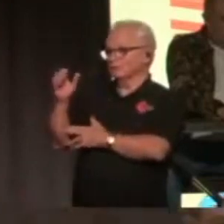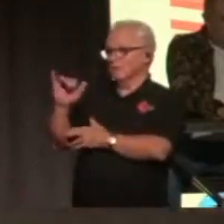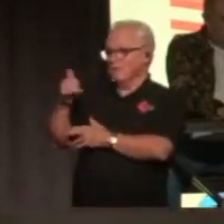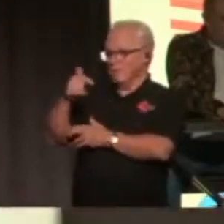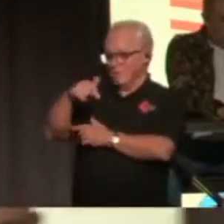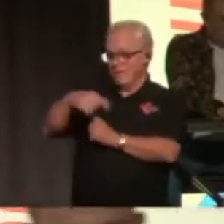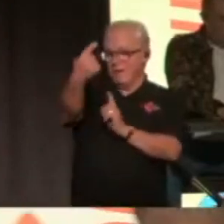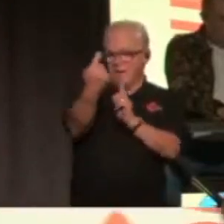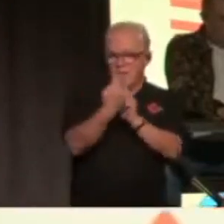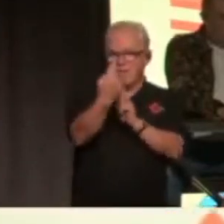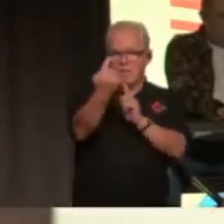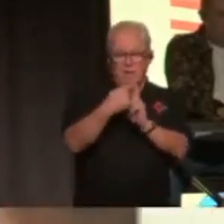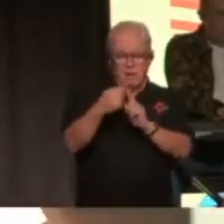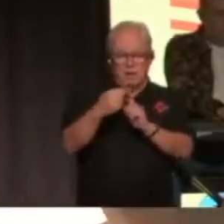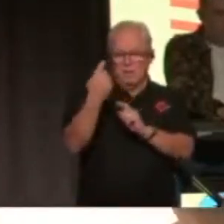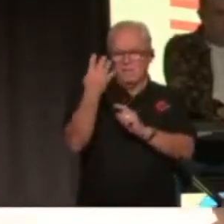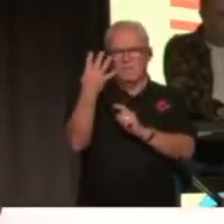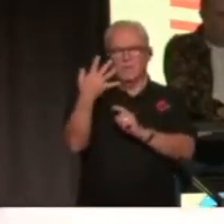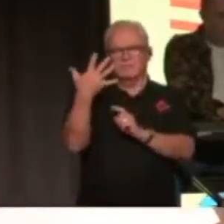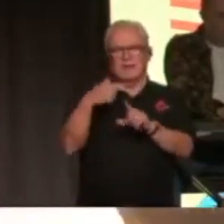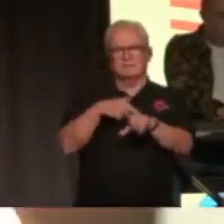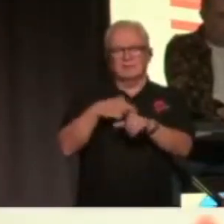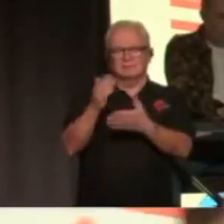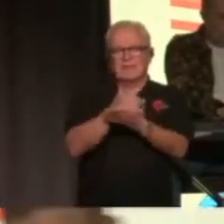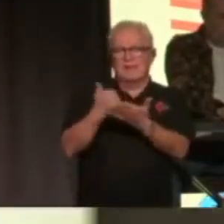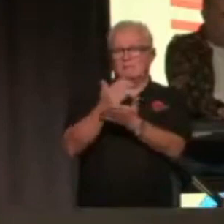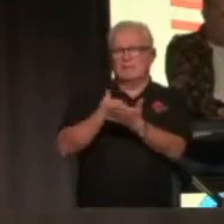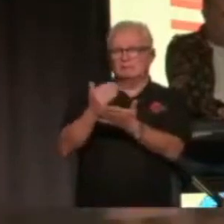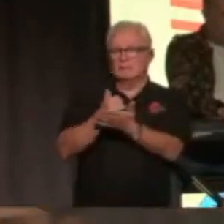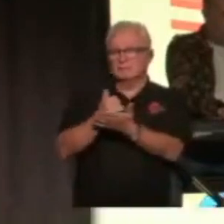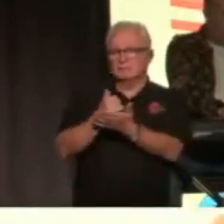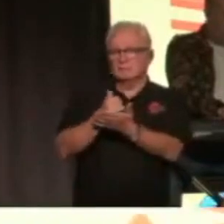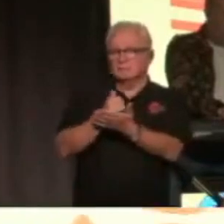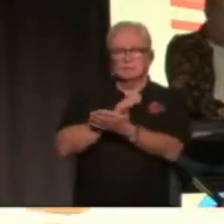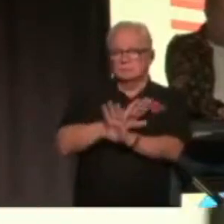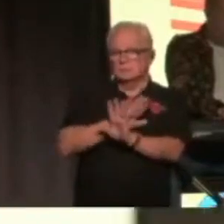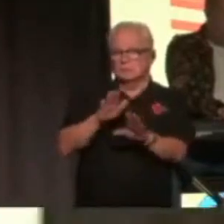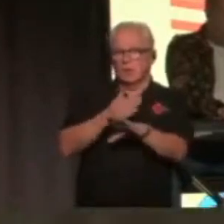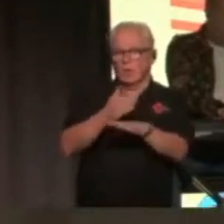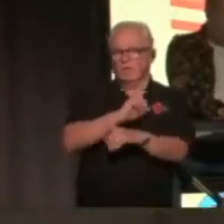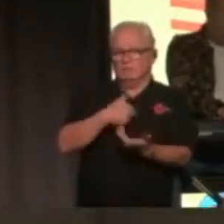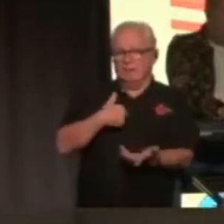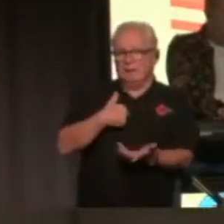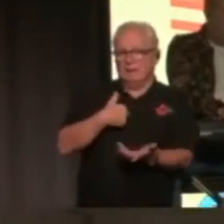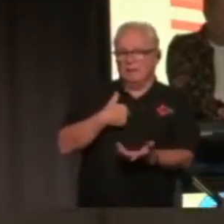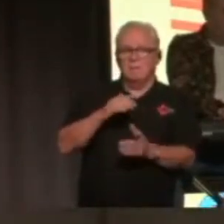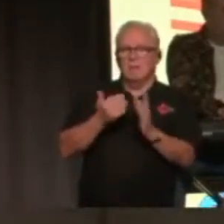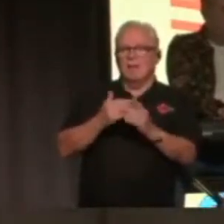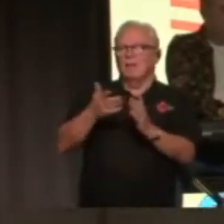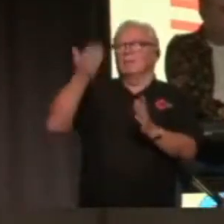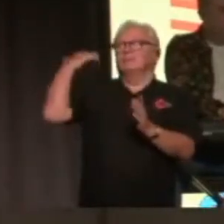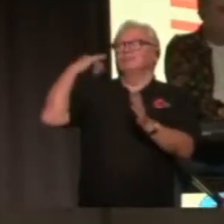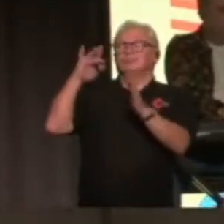five times and it's not worked for you. Or maybe you're a backslider. Maybe you've been doing your own thing and doing